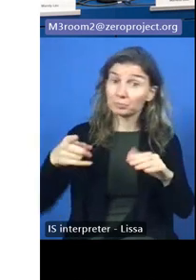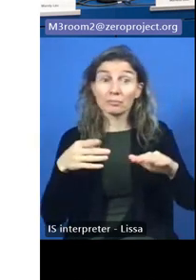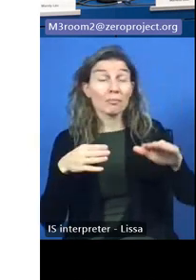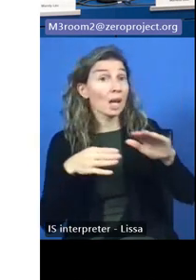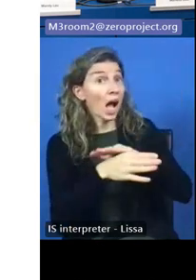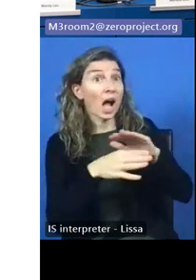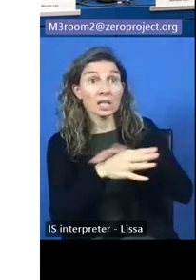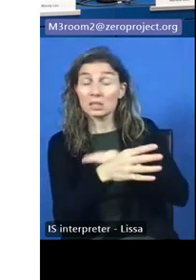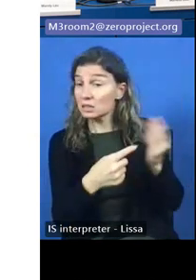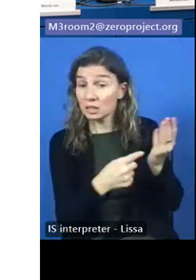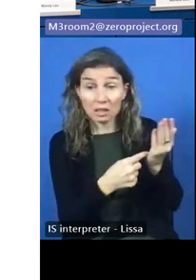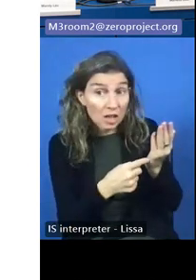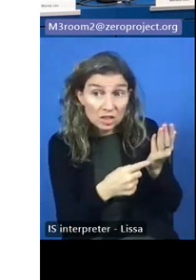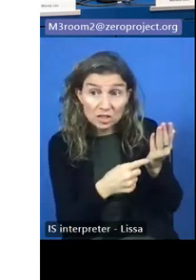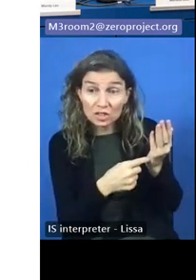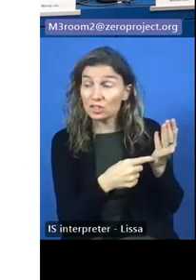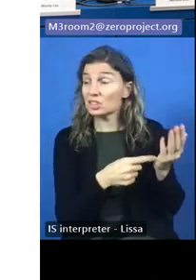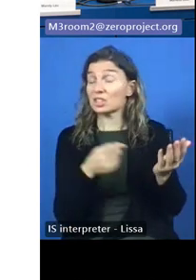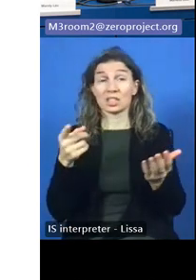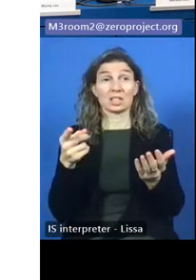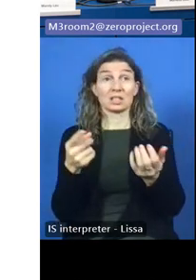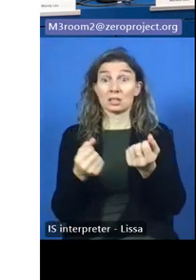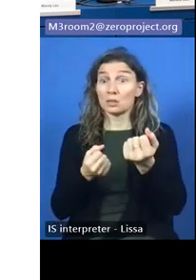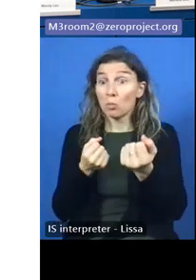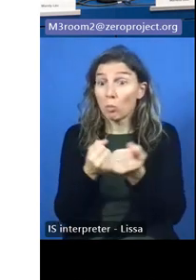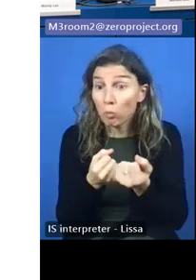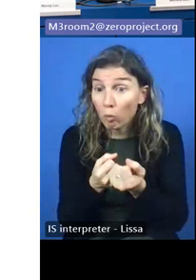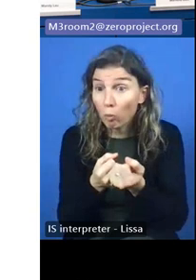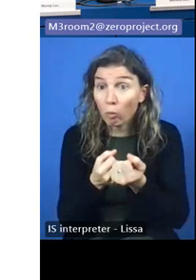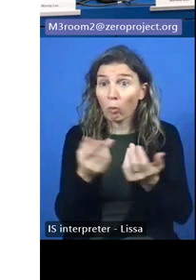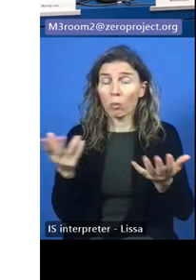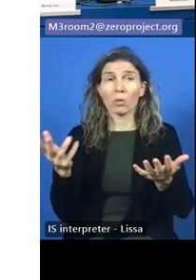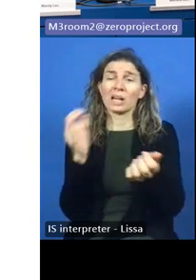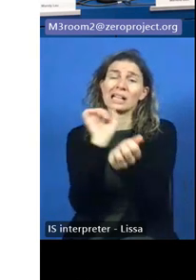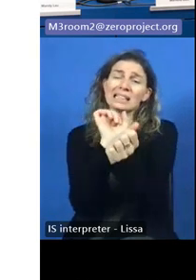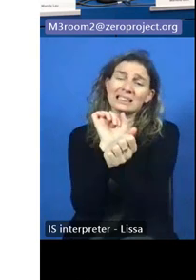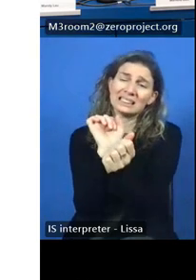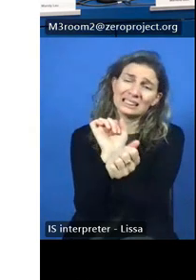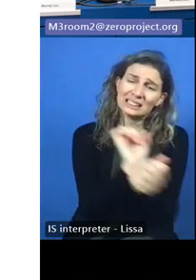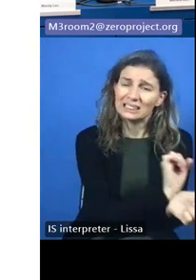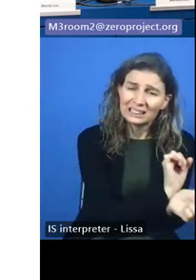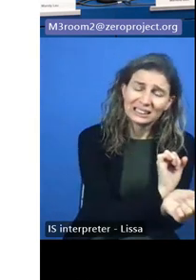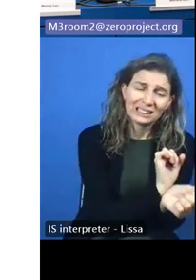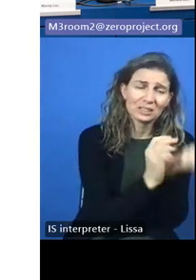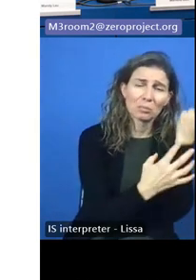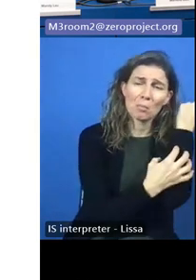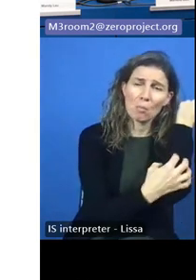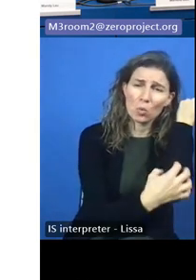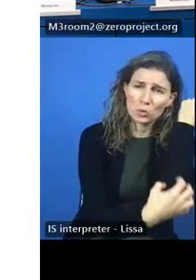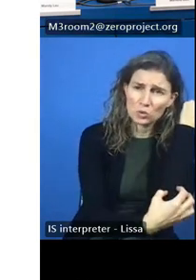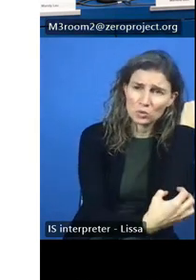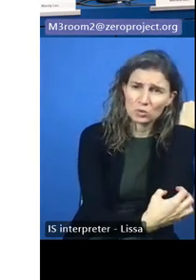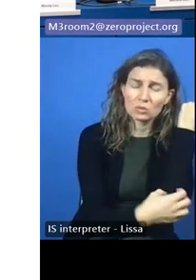support, and they cannot break the shackles of extreme poverty in which they find themselves. Sad but